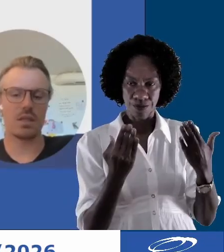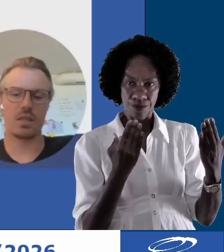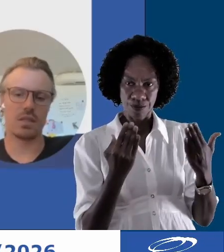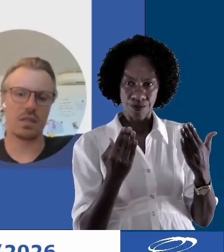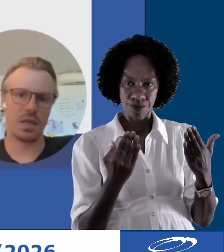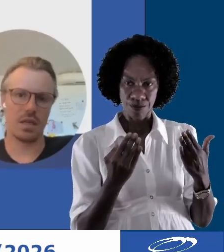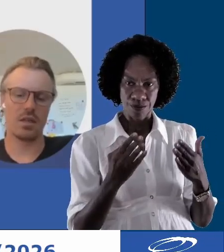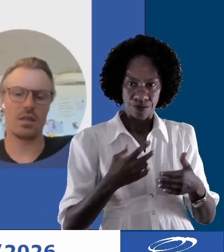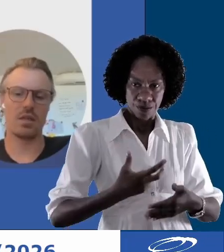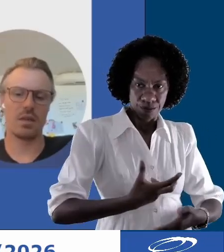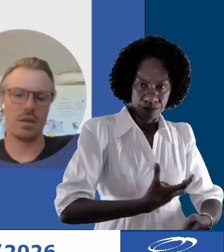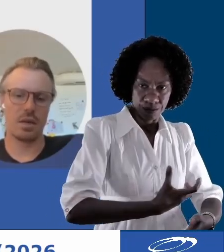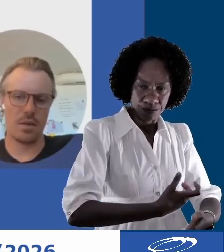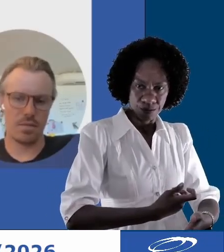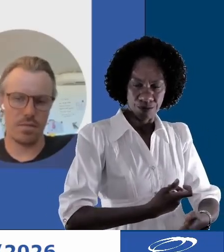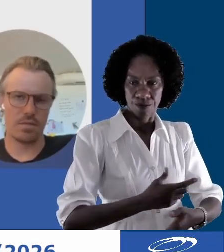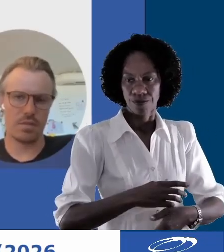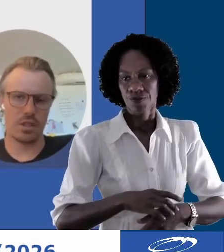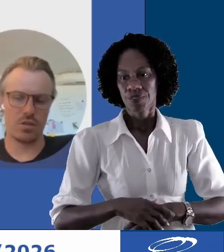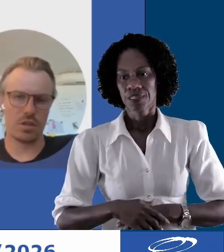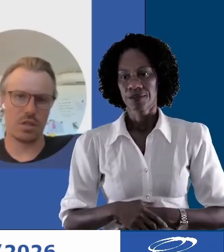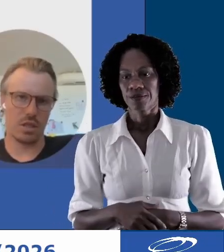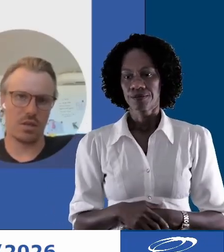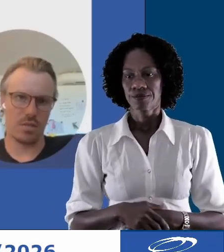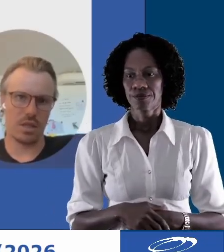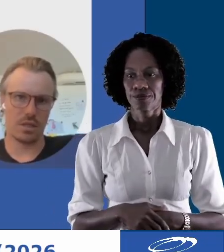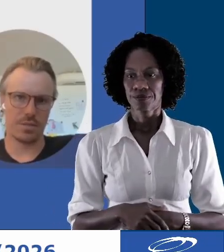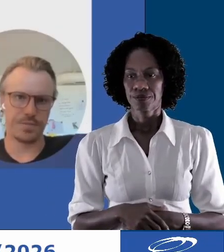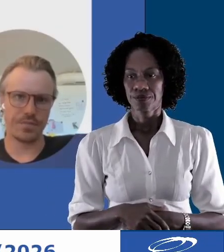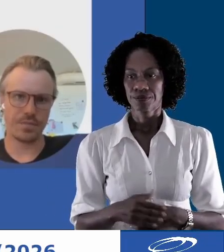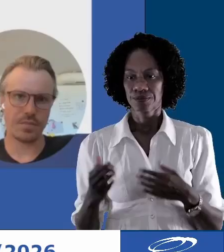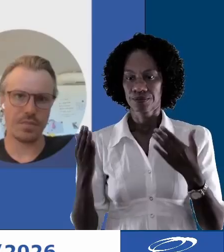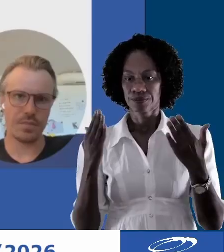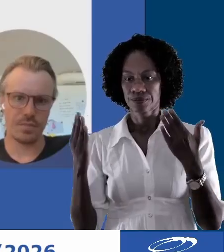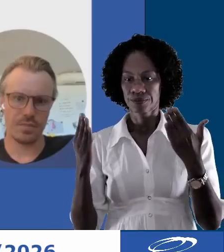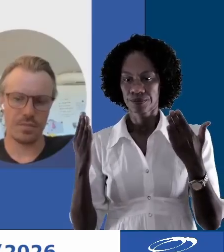this is healthy knee joints in pigs.